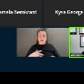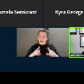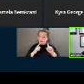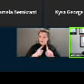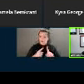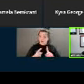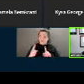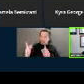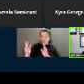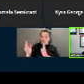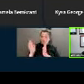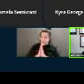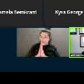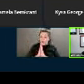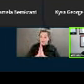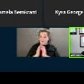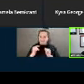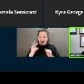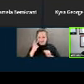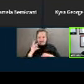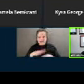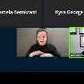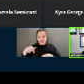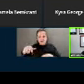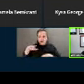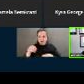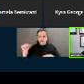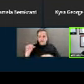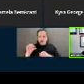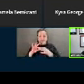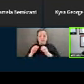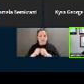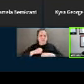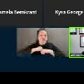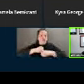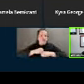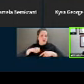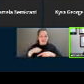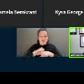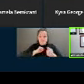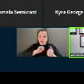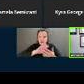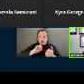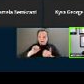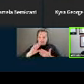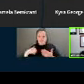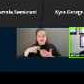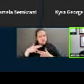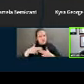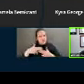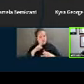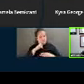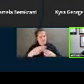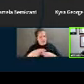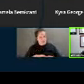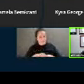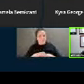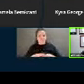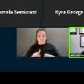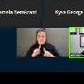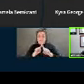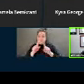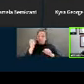I've seen and that I've noticed on the Q&A tab today regarding security practices. So I'll go through some of that very briefly. But we